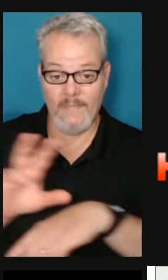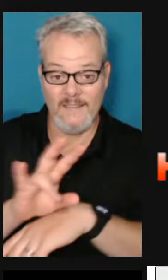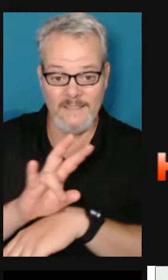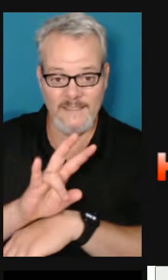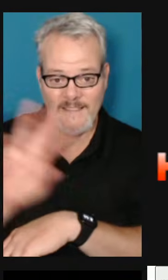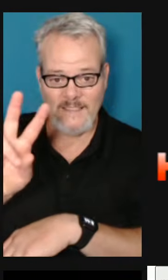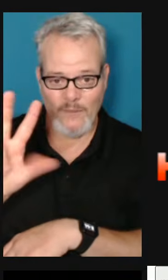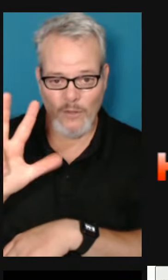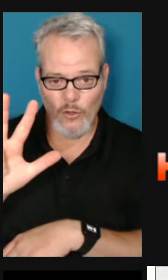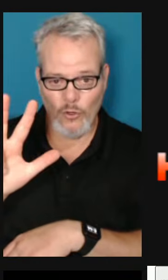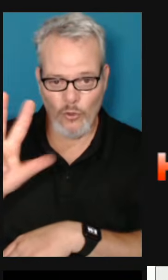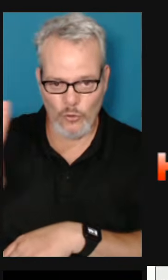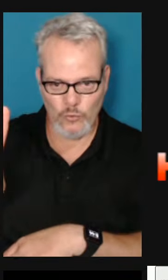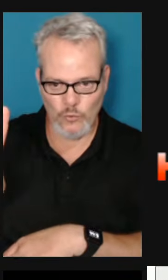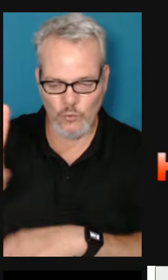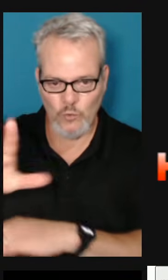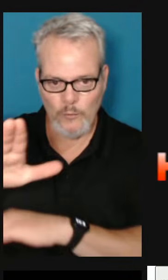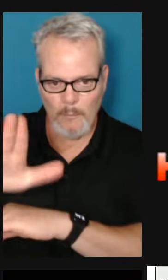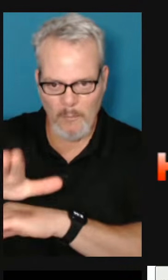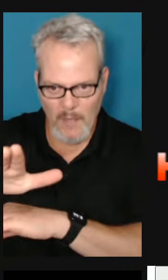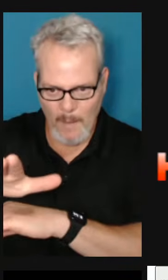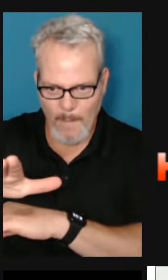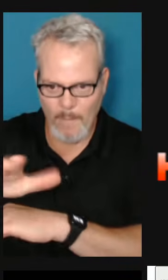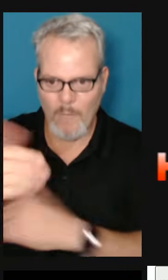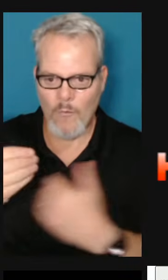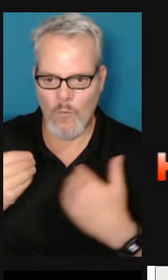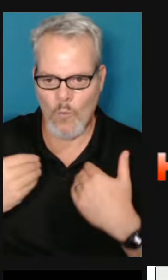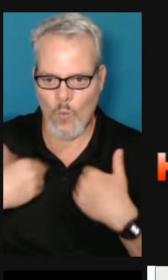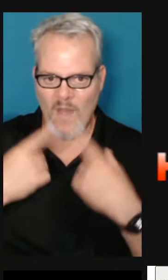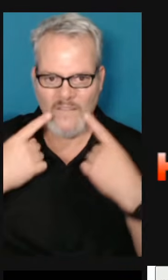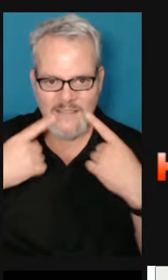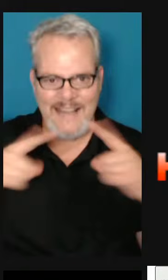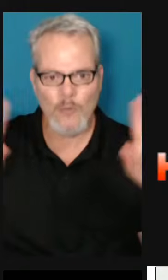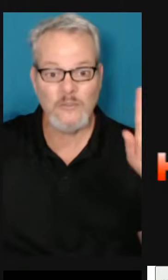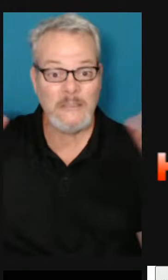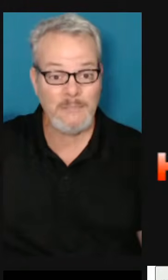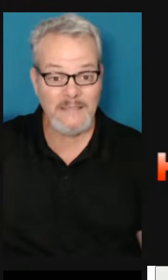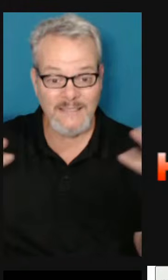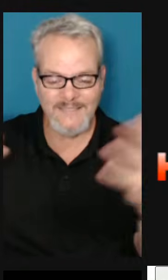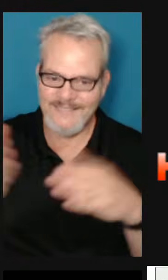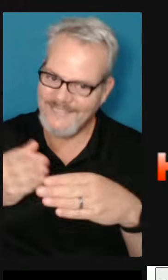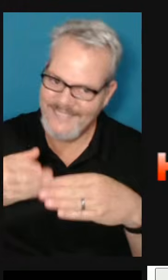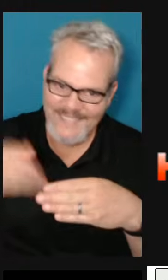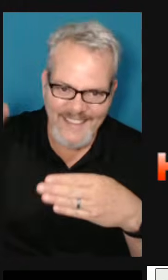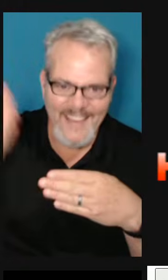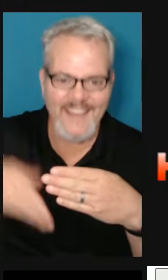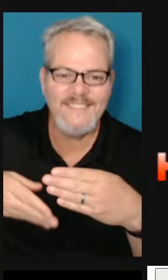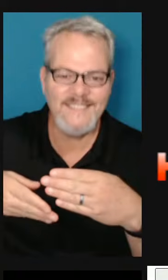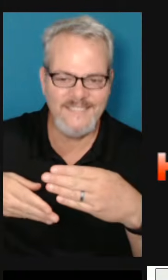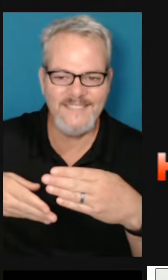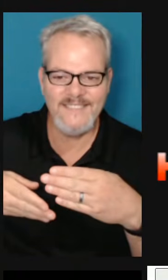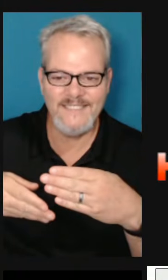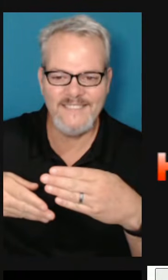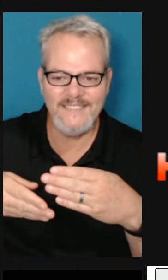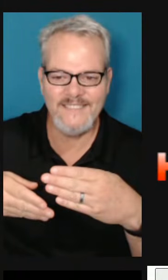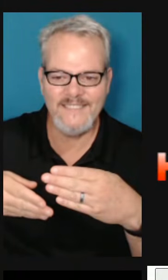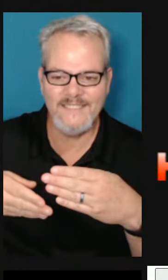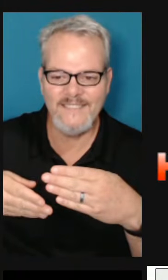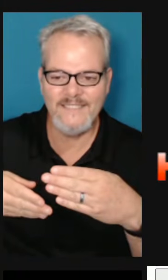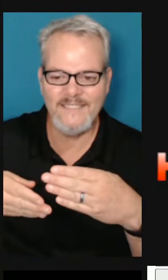7:32 p.m. we have the announcement of the end of the episode. Right, the activity notice